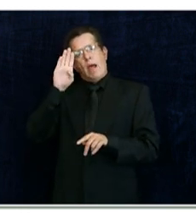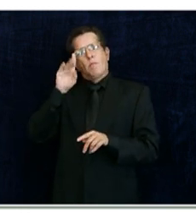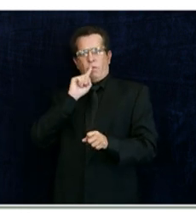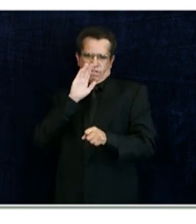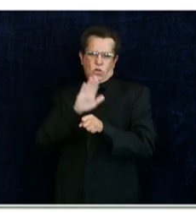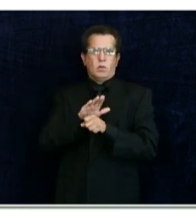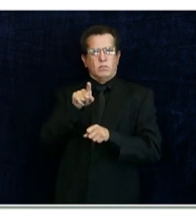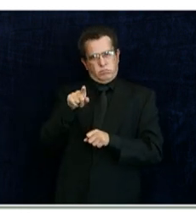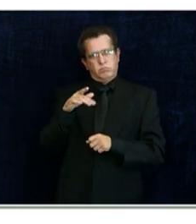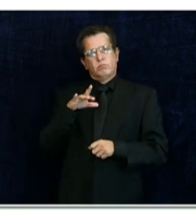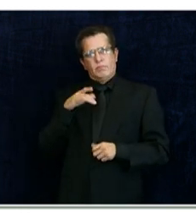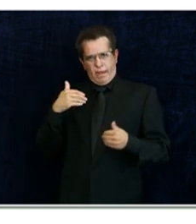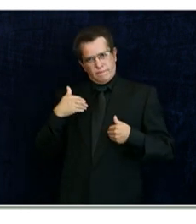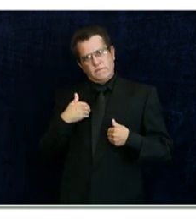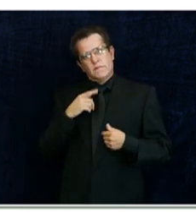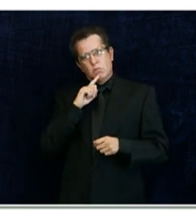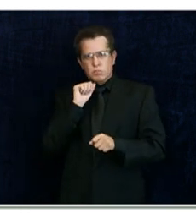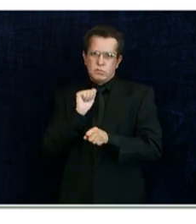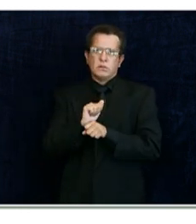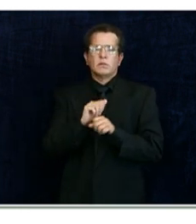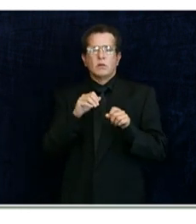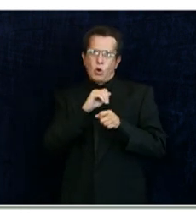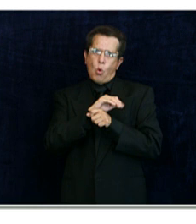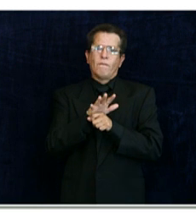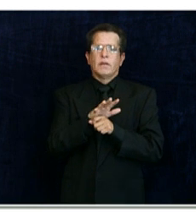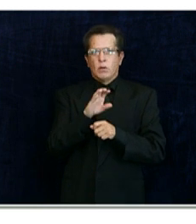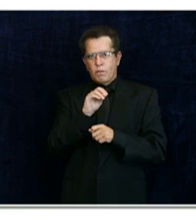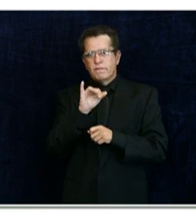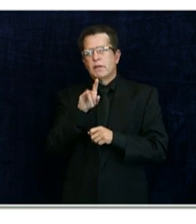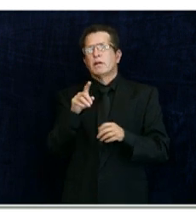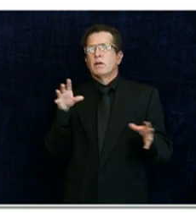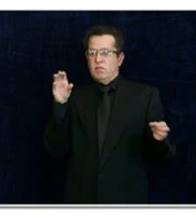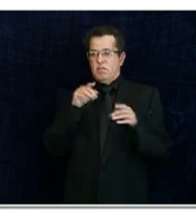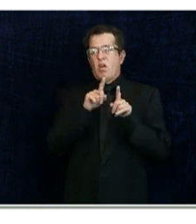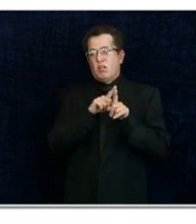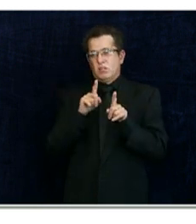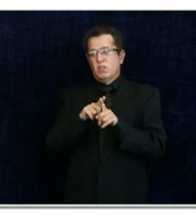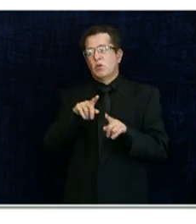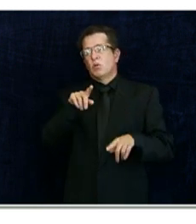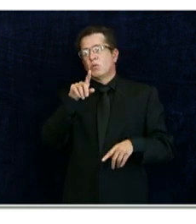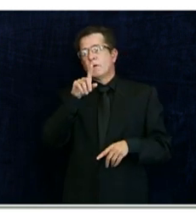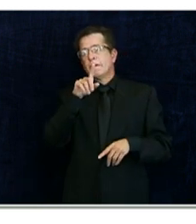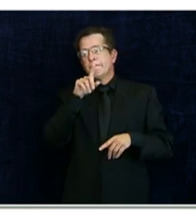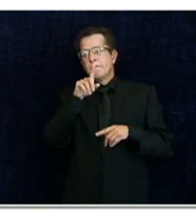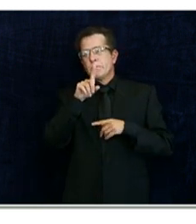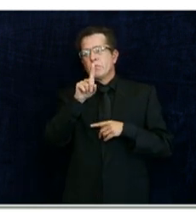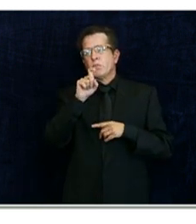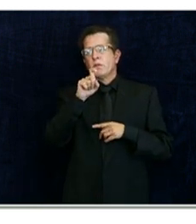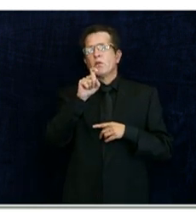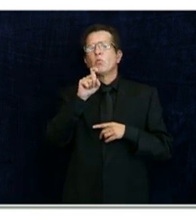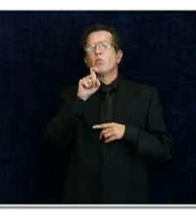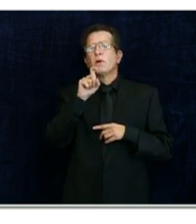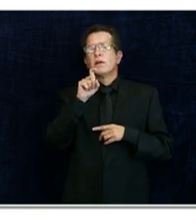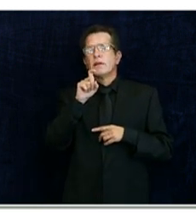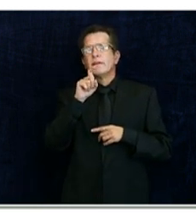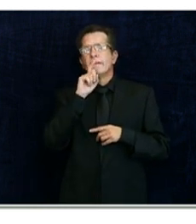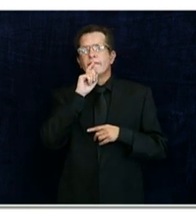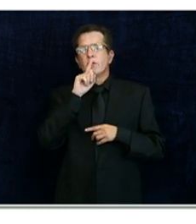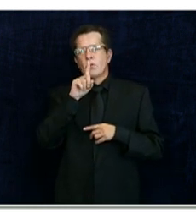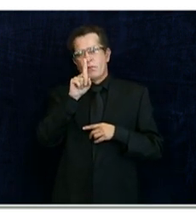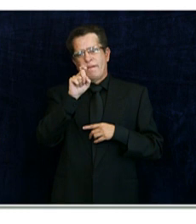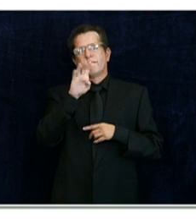COVID-19, including 143 deaths. In the second category, 37